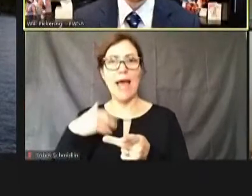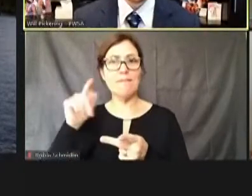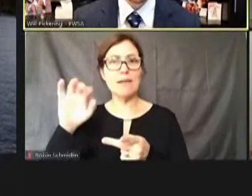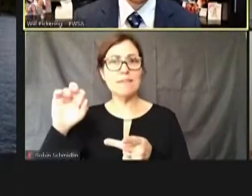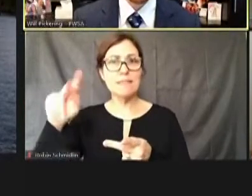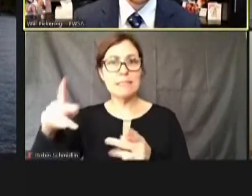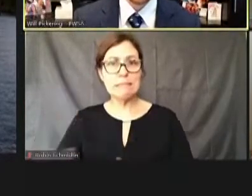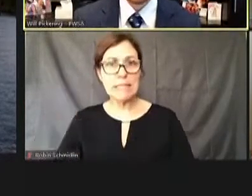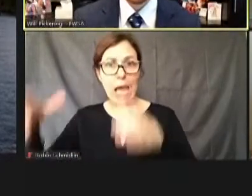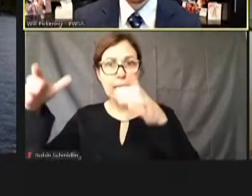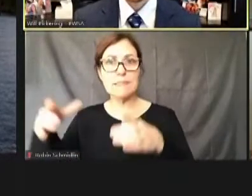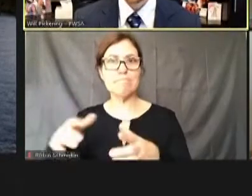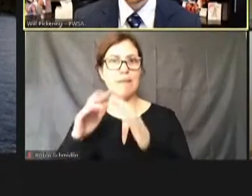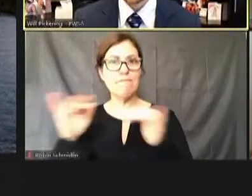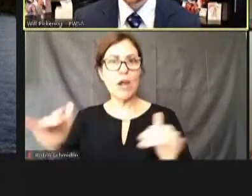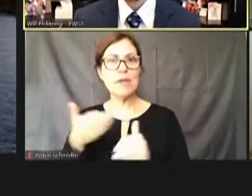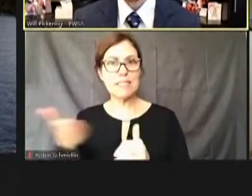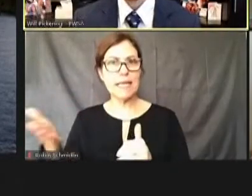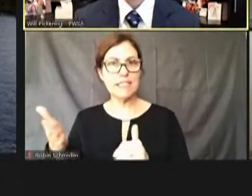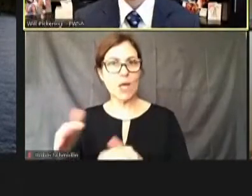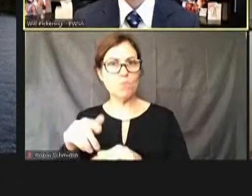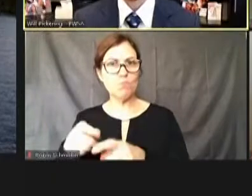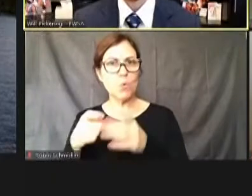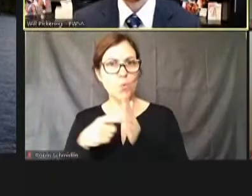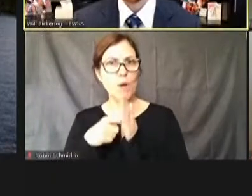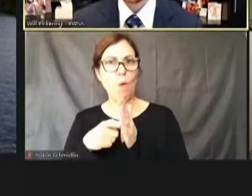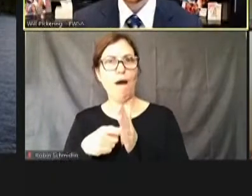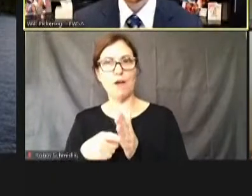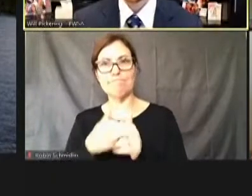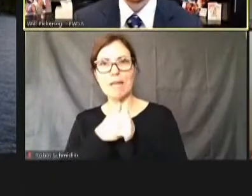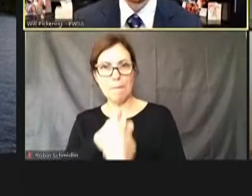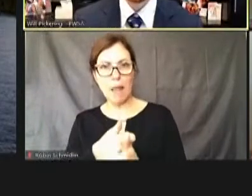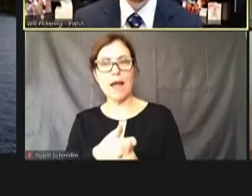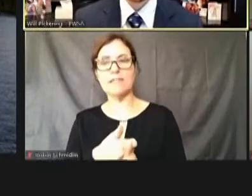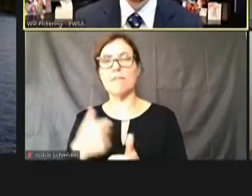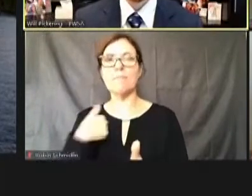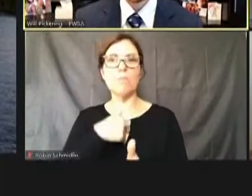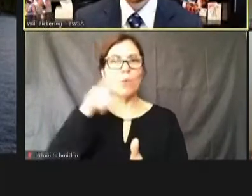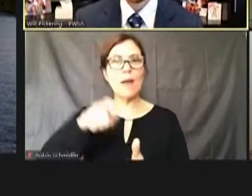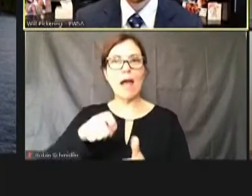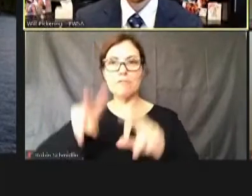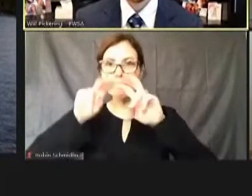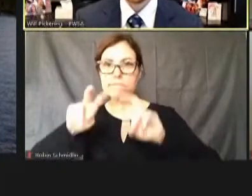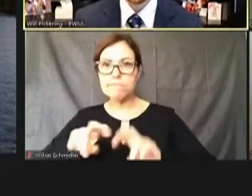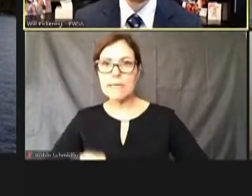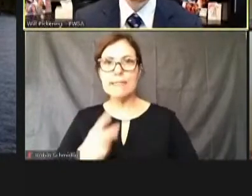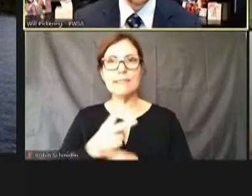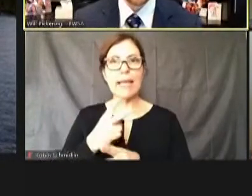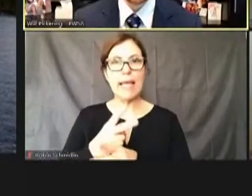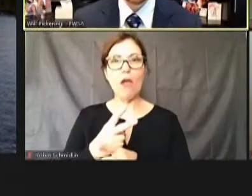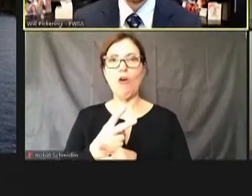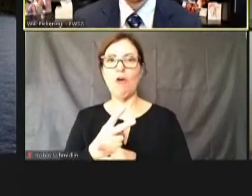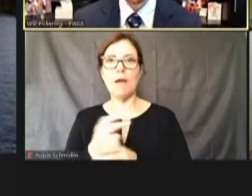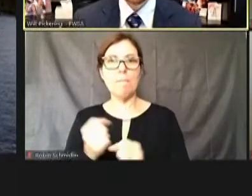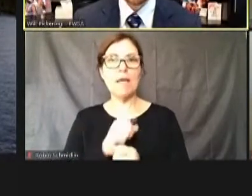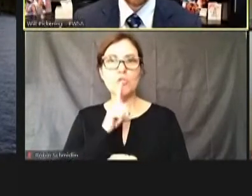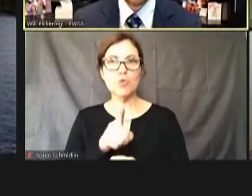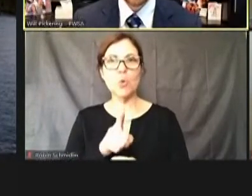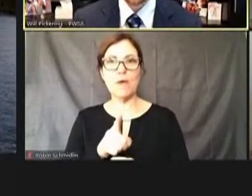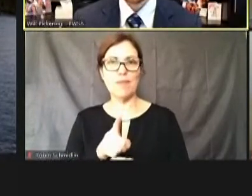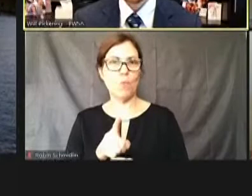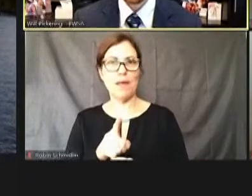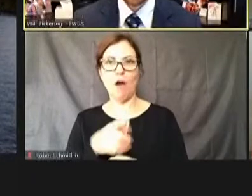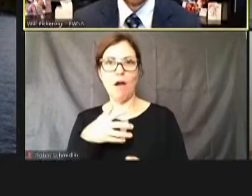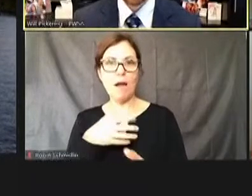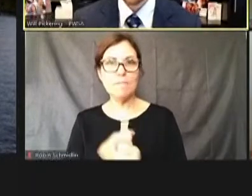obligations, and we are beginning to get our arms around all of those and making sure that we are up to date with all of our